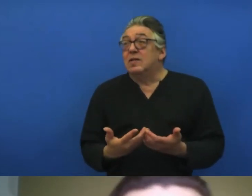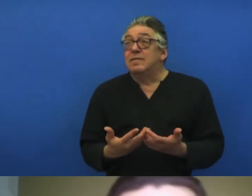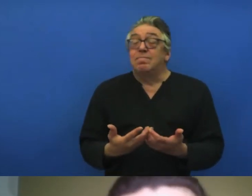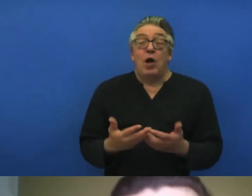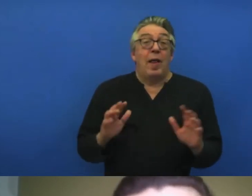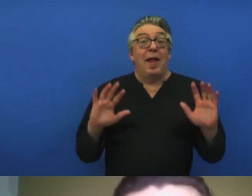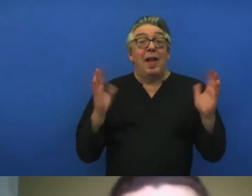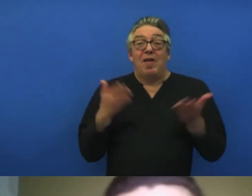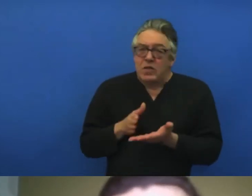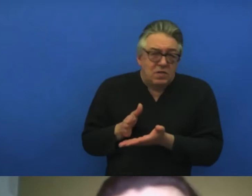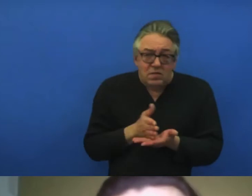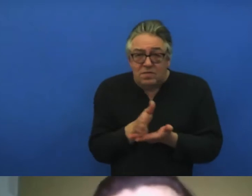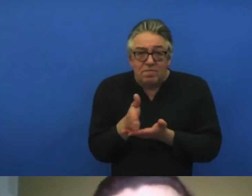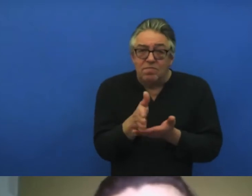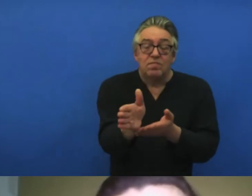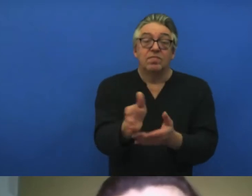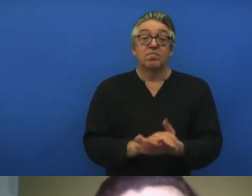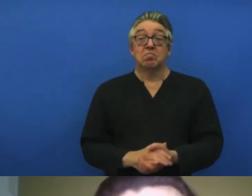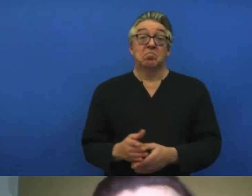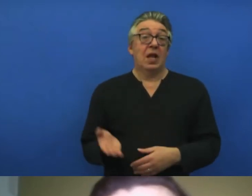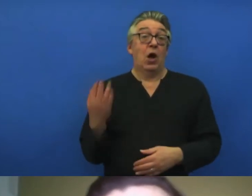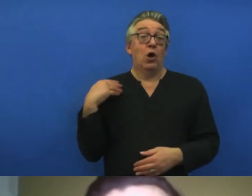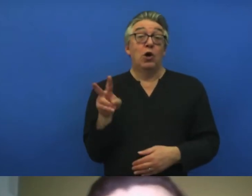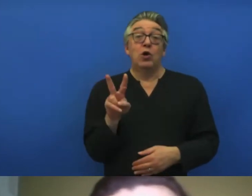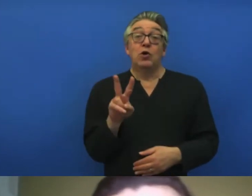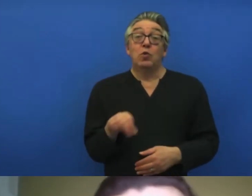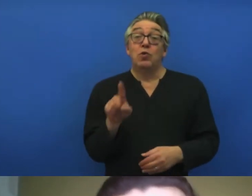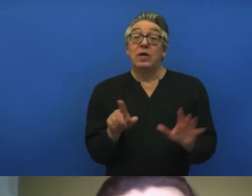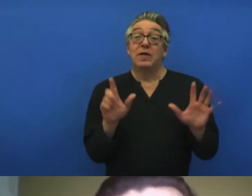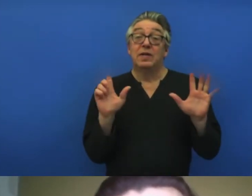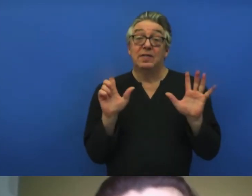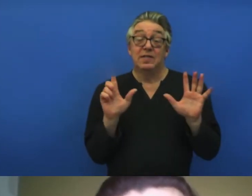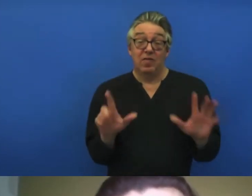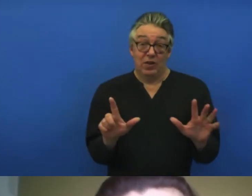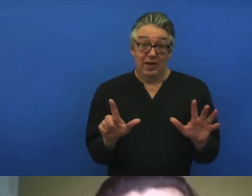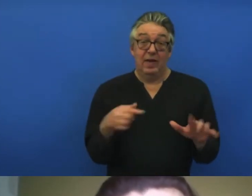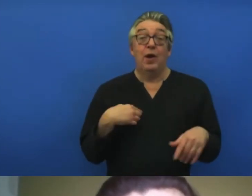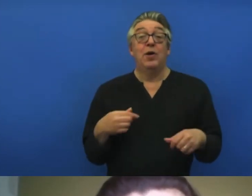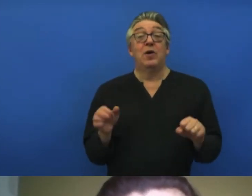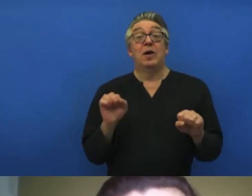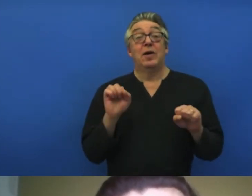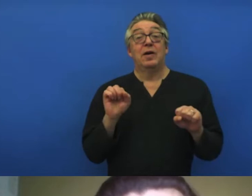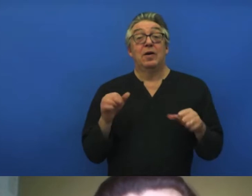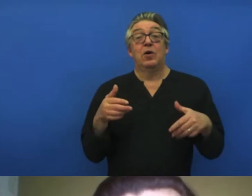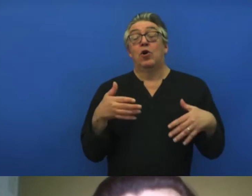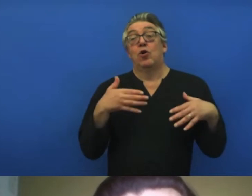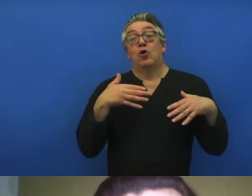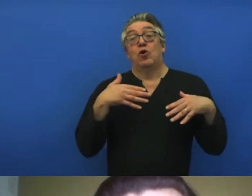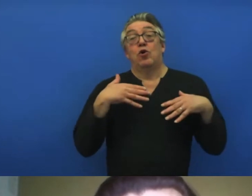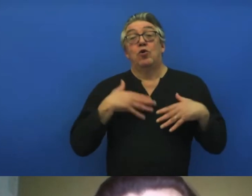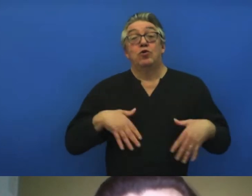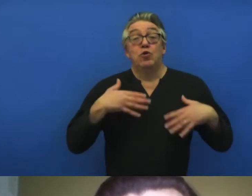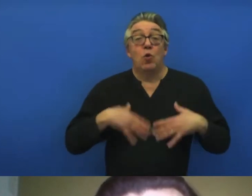In 2017, I was actually able and was given the opportunity to look through Georgia's disaster risk